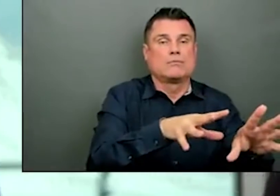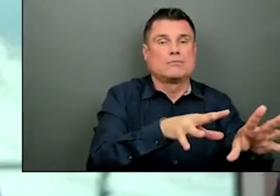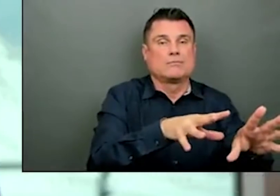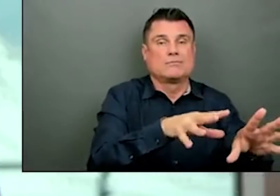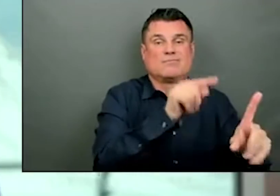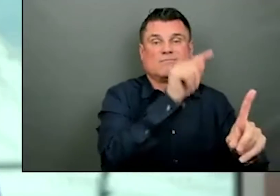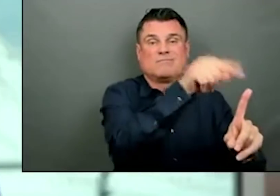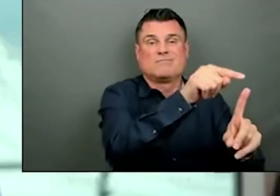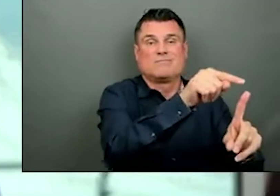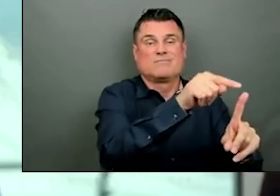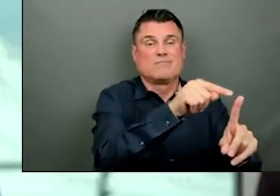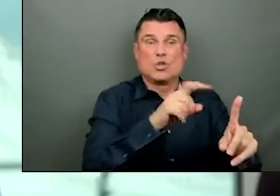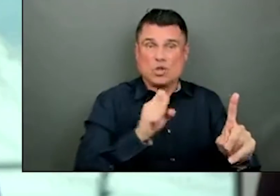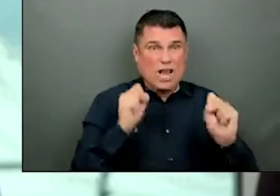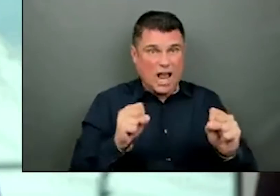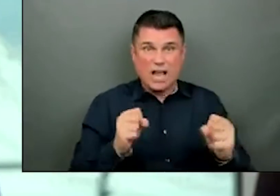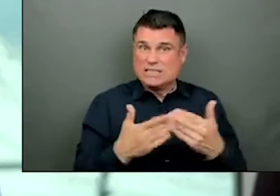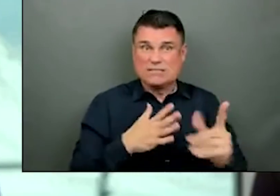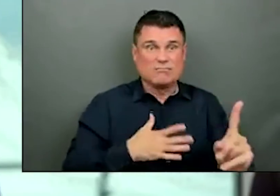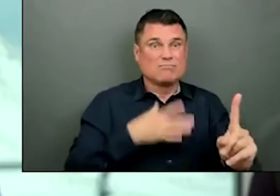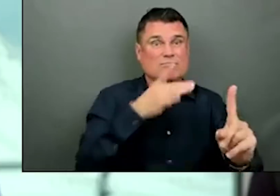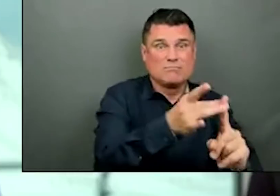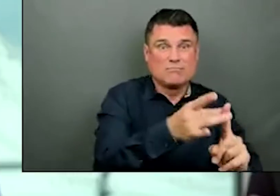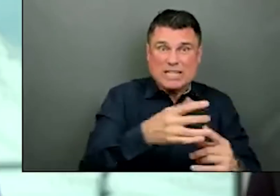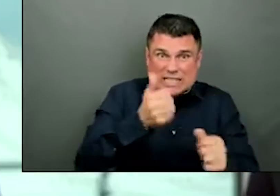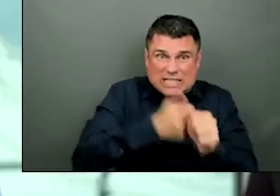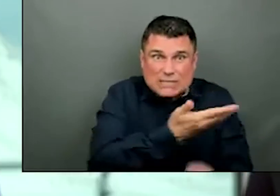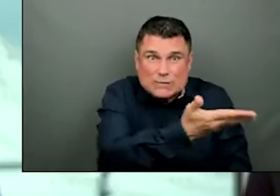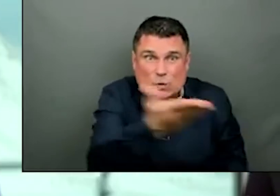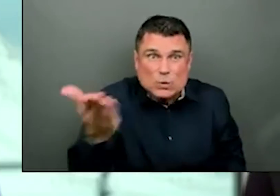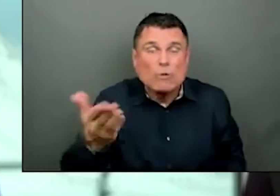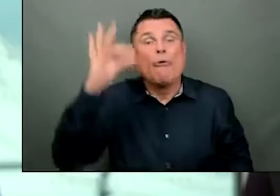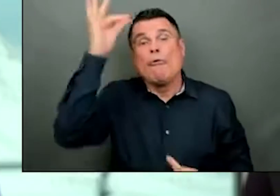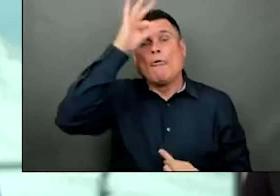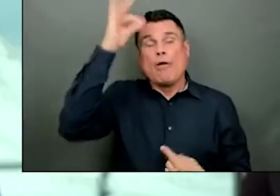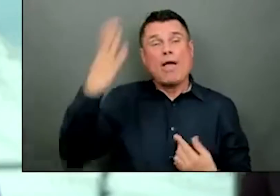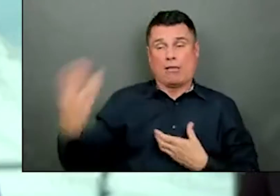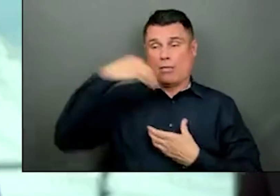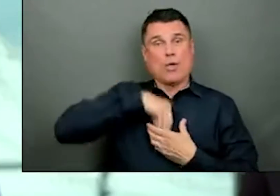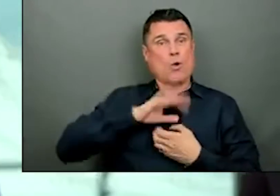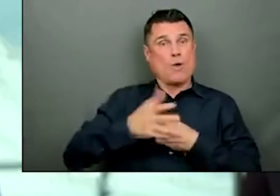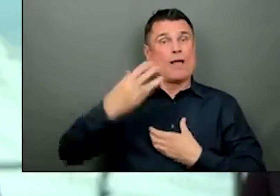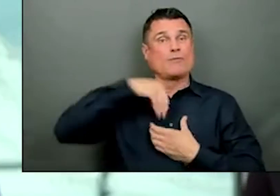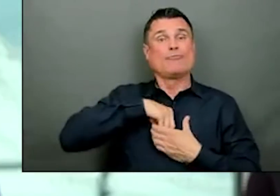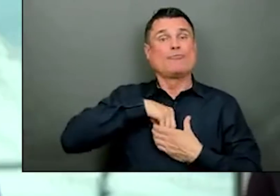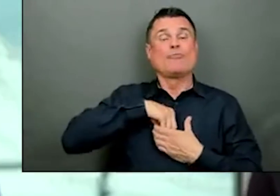small, staying outside, staying local will help us bend our